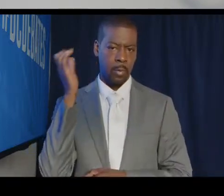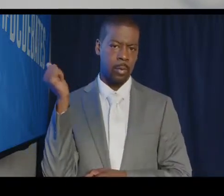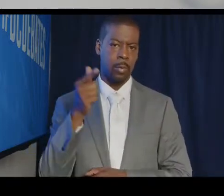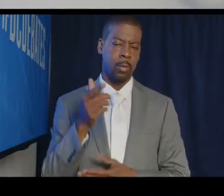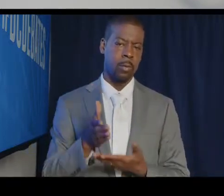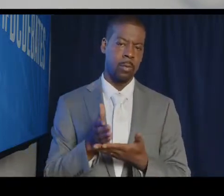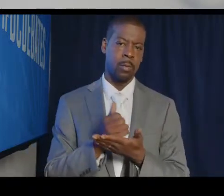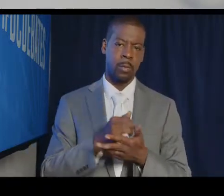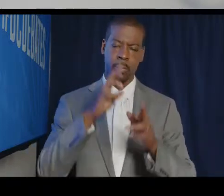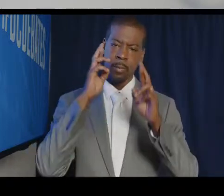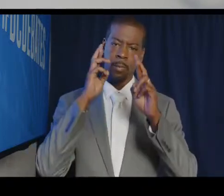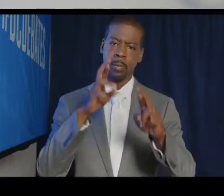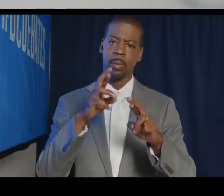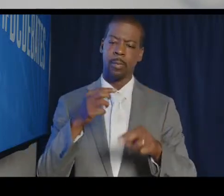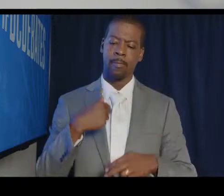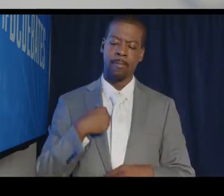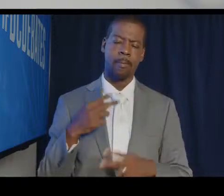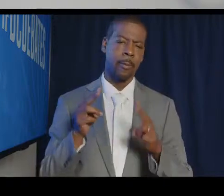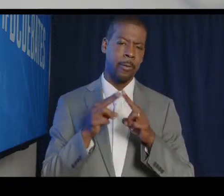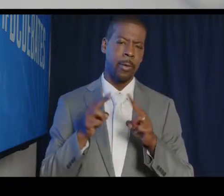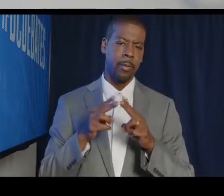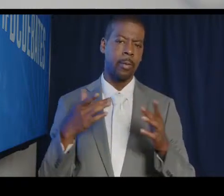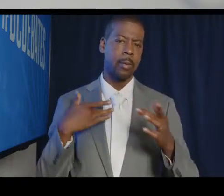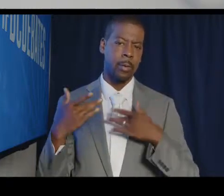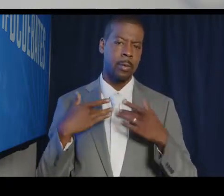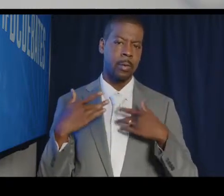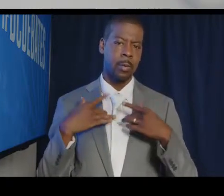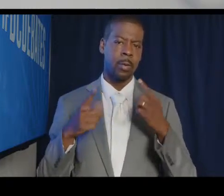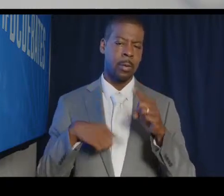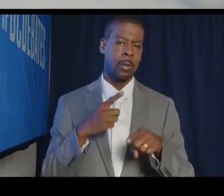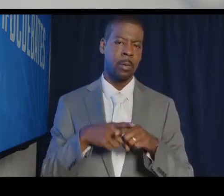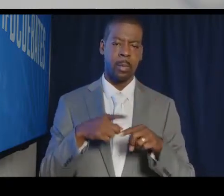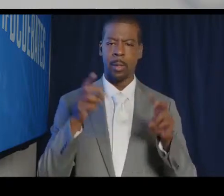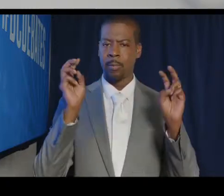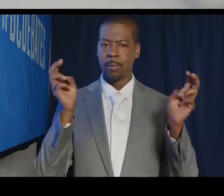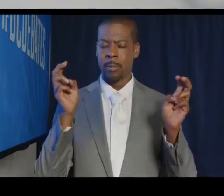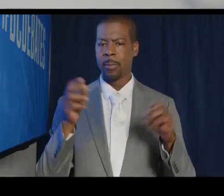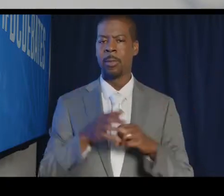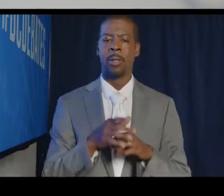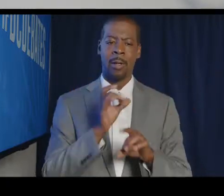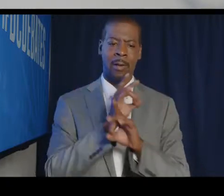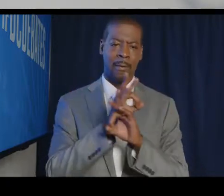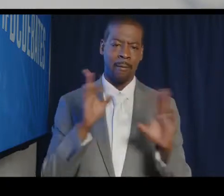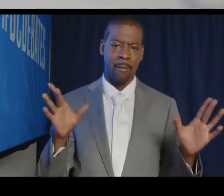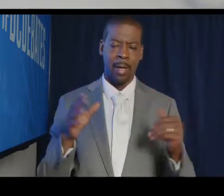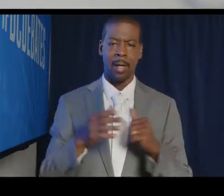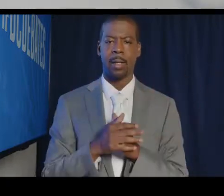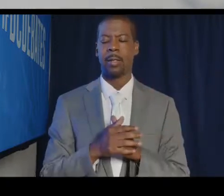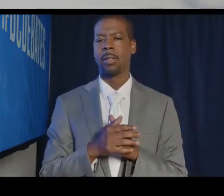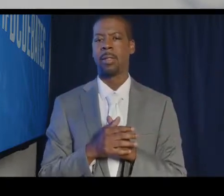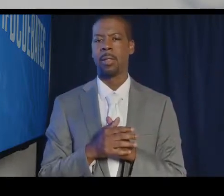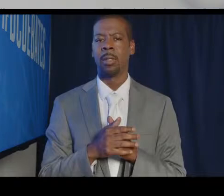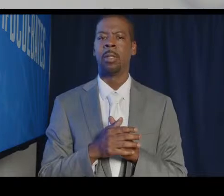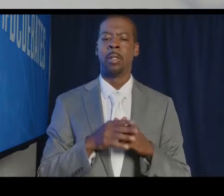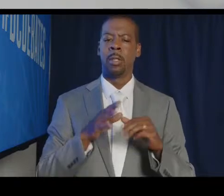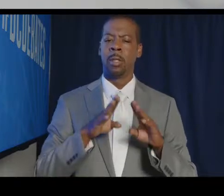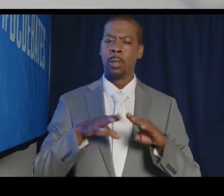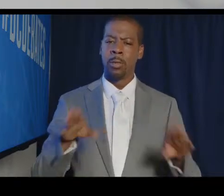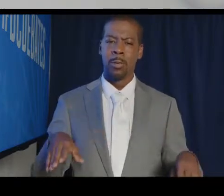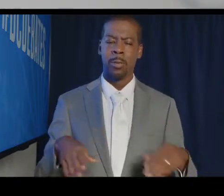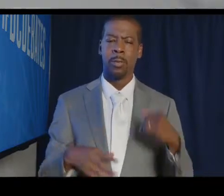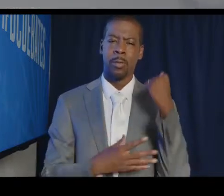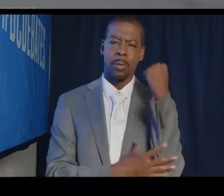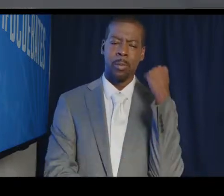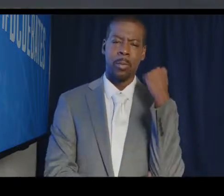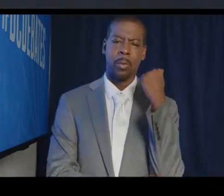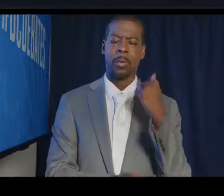I'm concerned about the issues that face our community, issues that deal with our violence, deal with public child poverty, education,